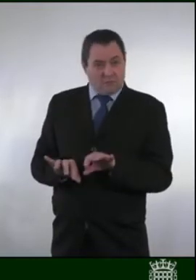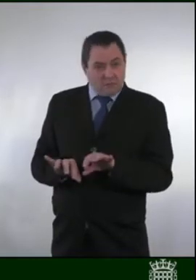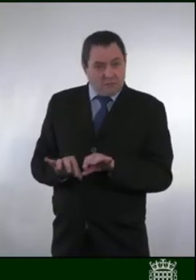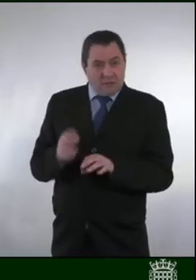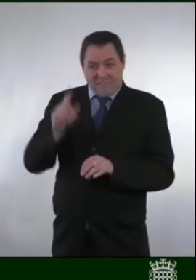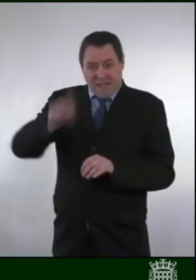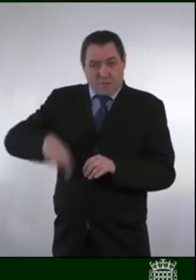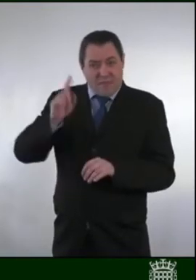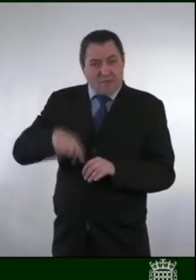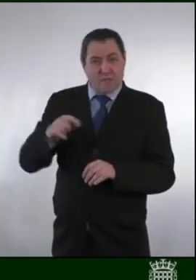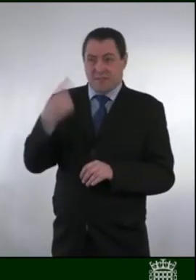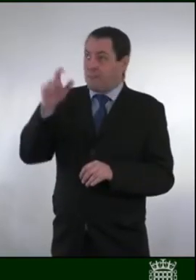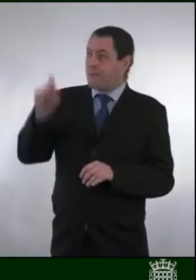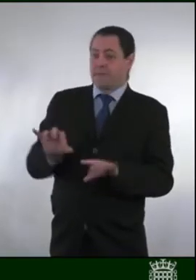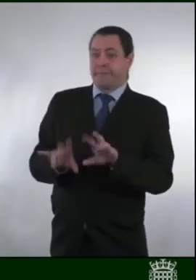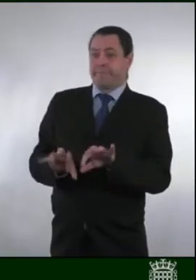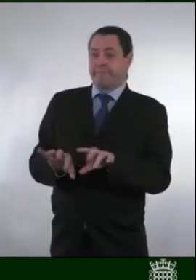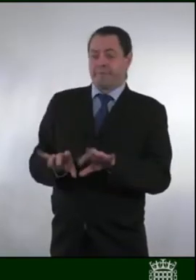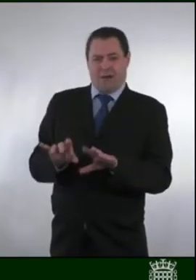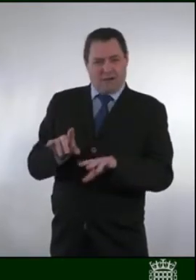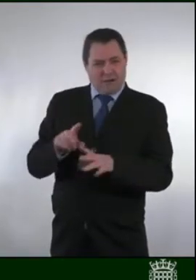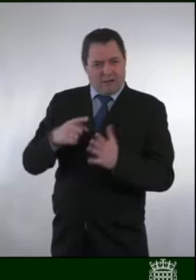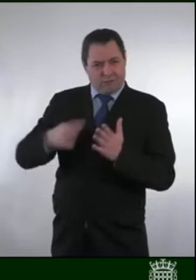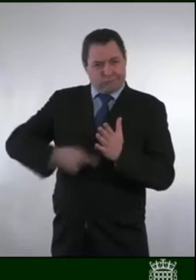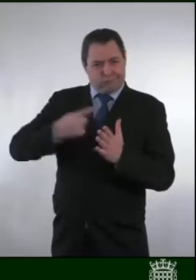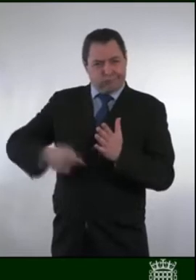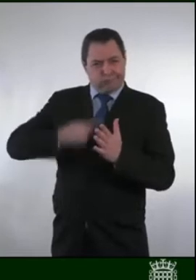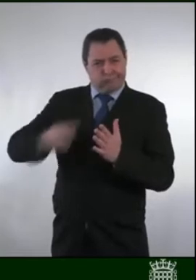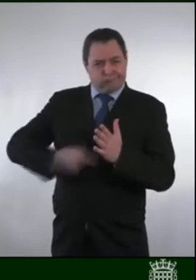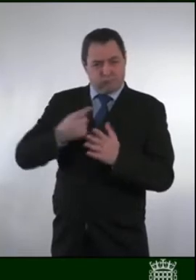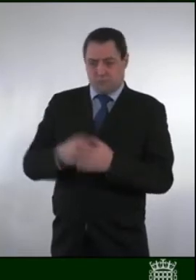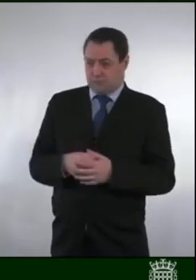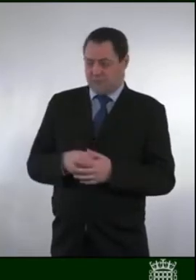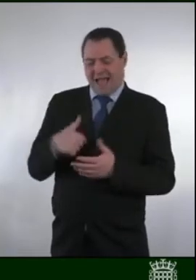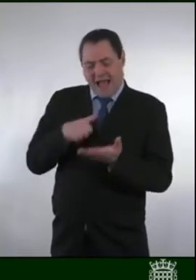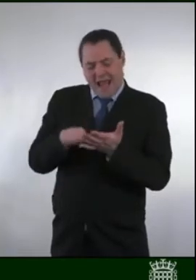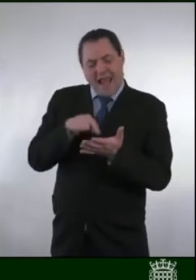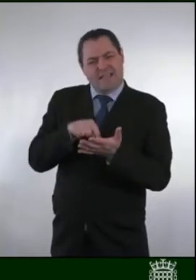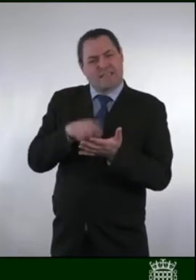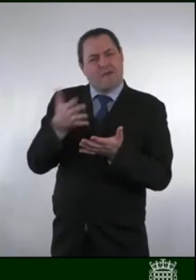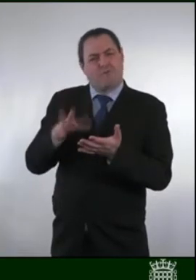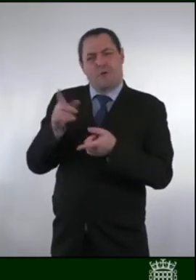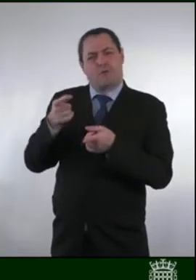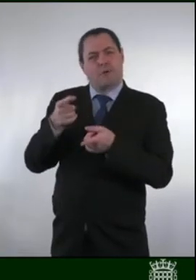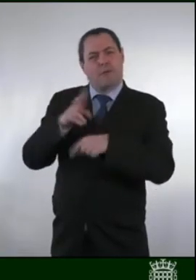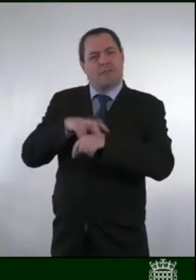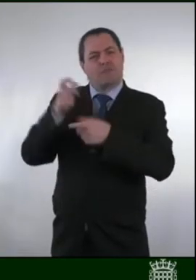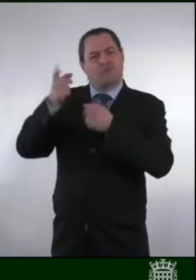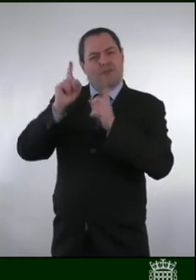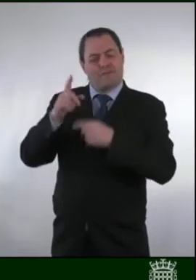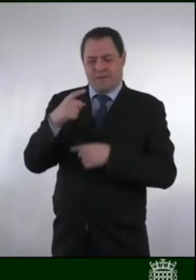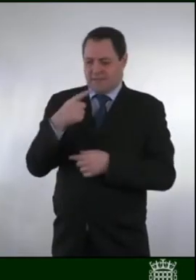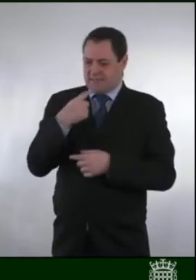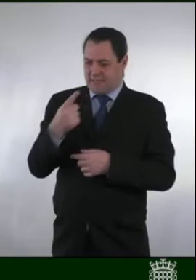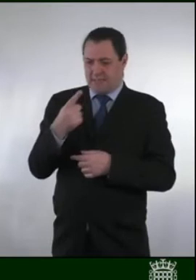time. The letter from the National Police Chiefs Council also makes clear that the obvious place to reinstate from, which is